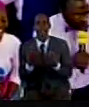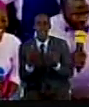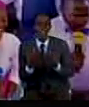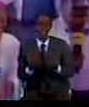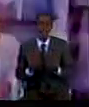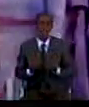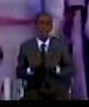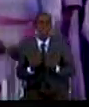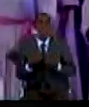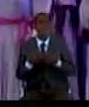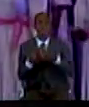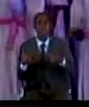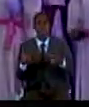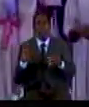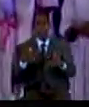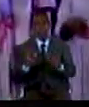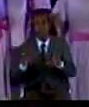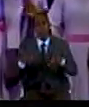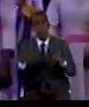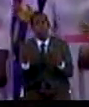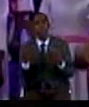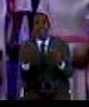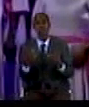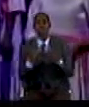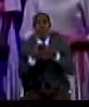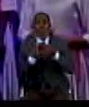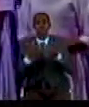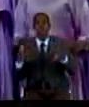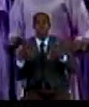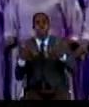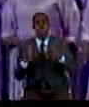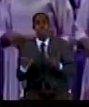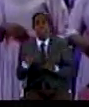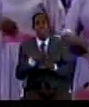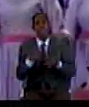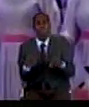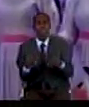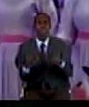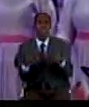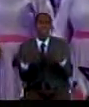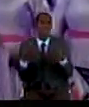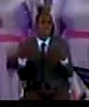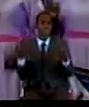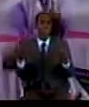come. Losing, letting go. I say losing, letting go.